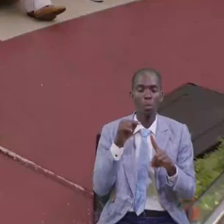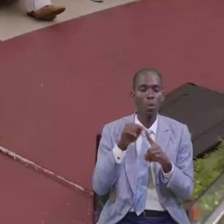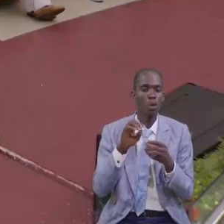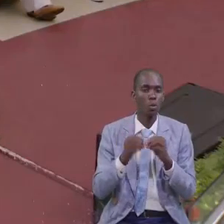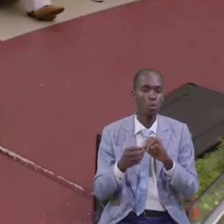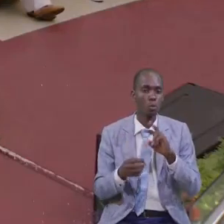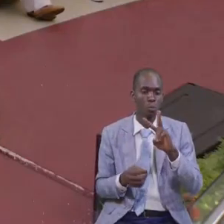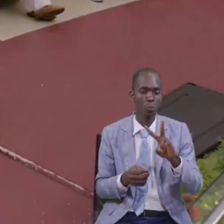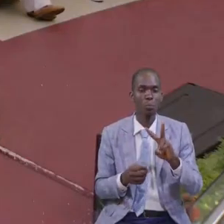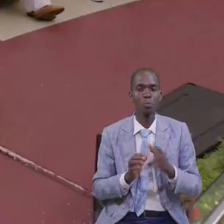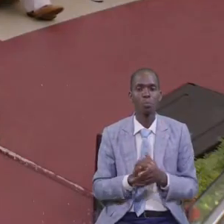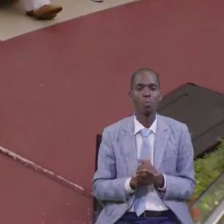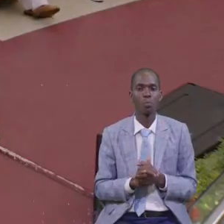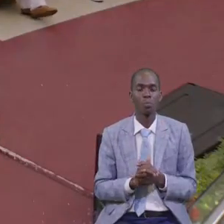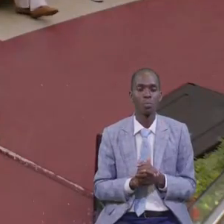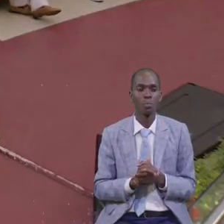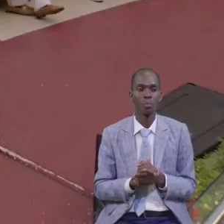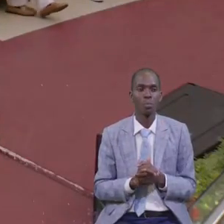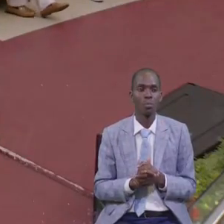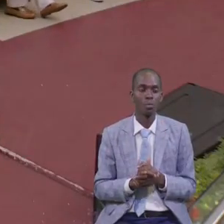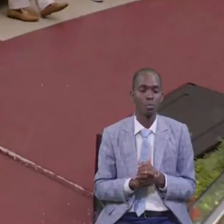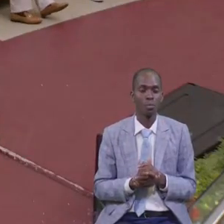two, we're looking at